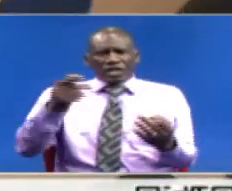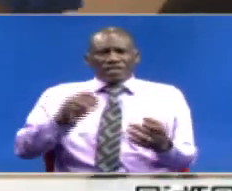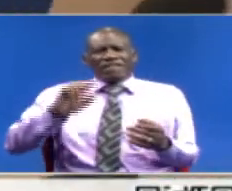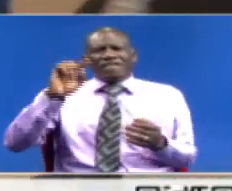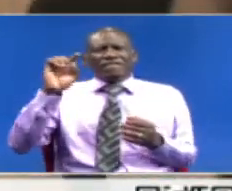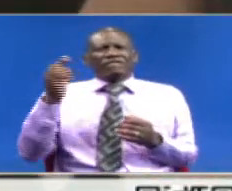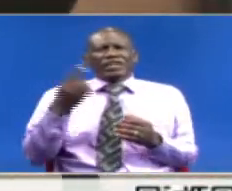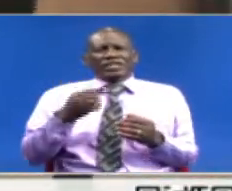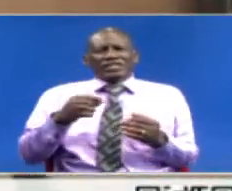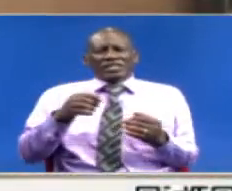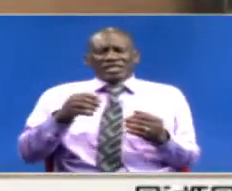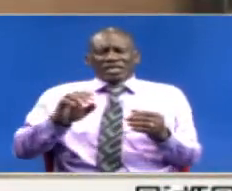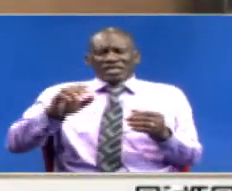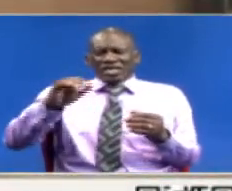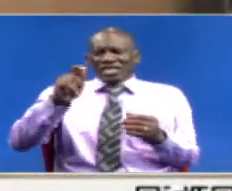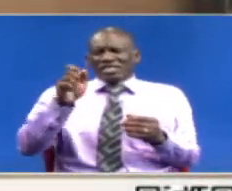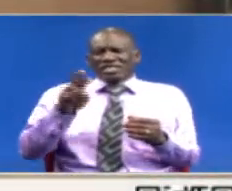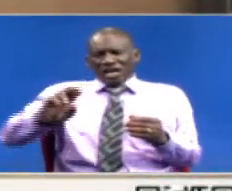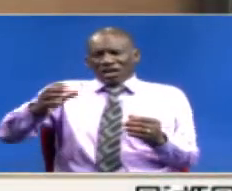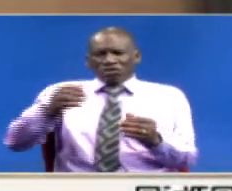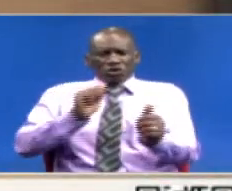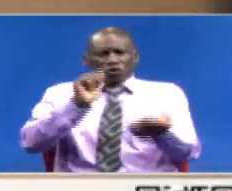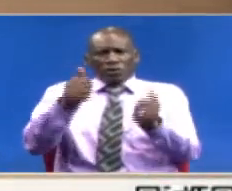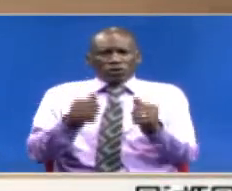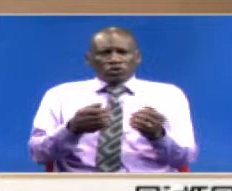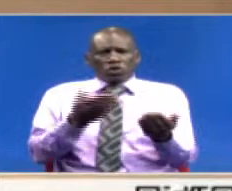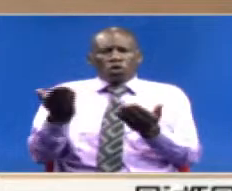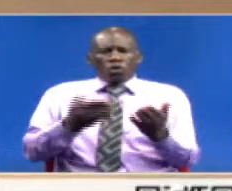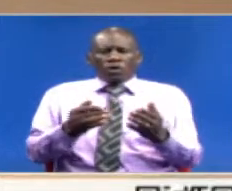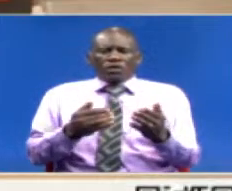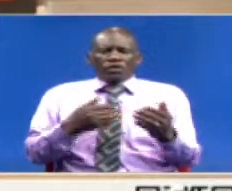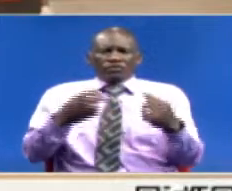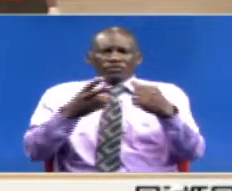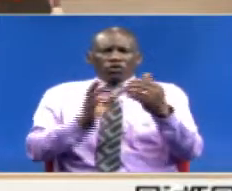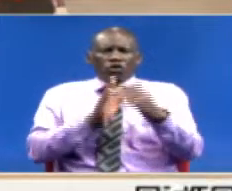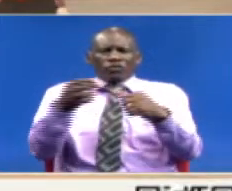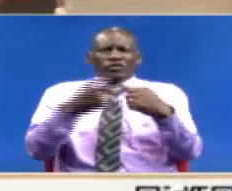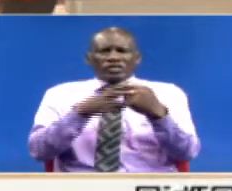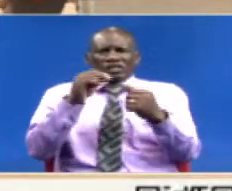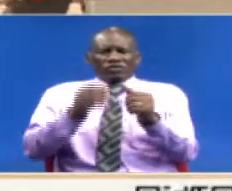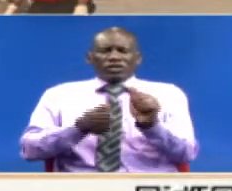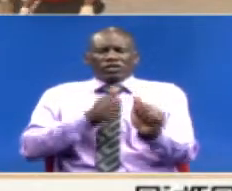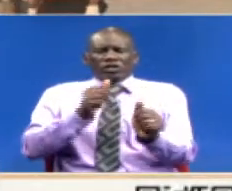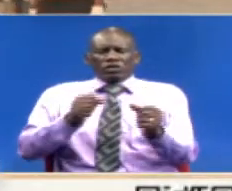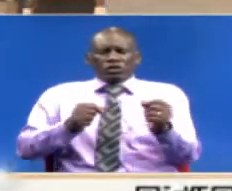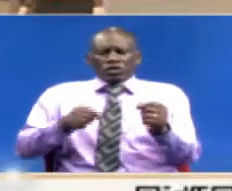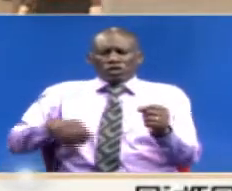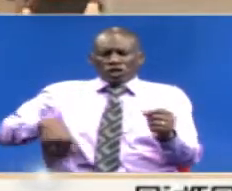inter-county tournament, bringing together more than 70 contestants.